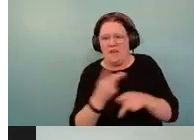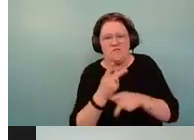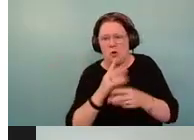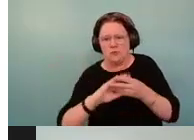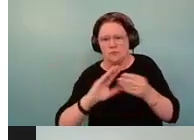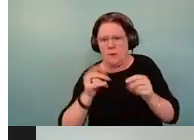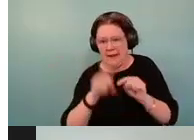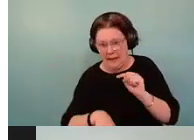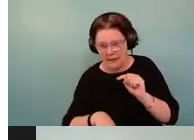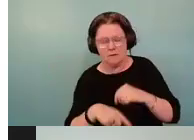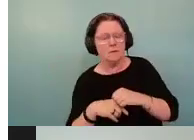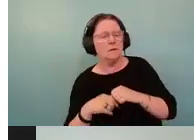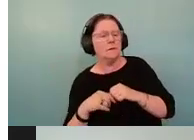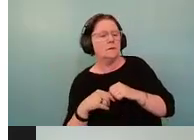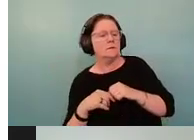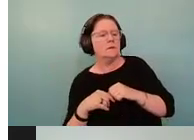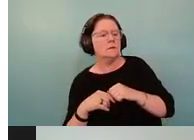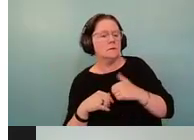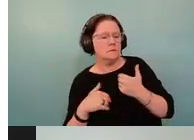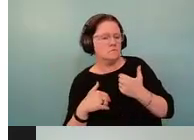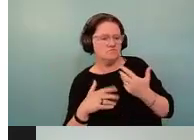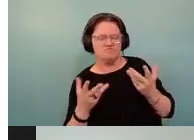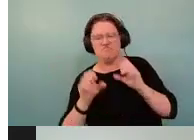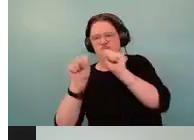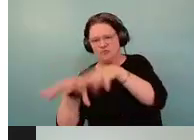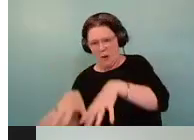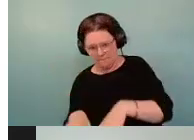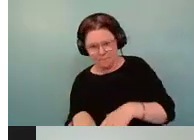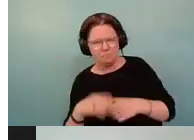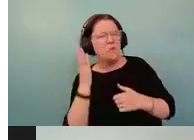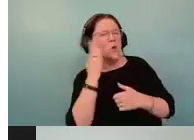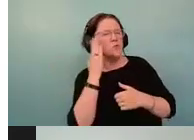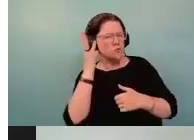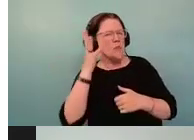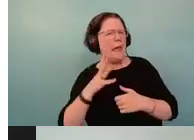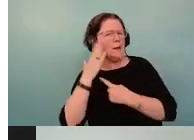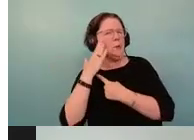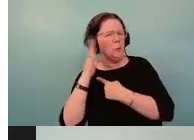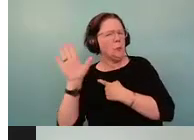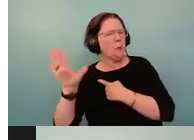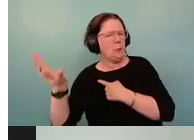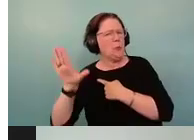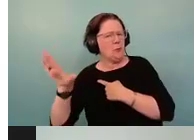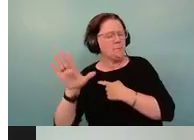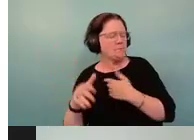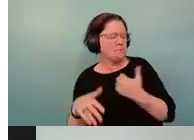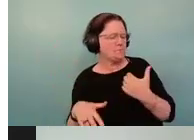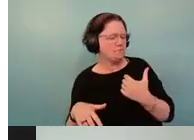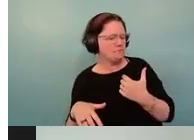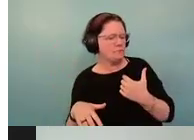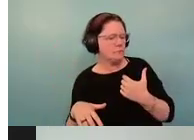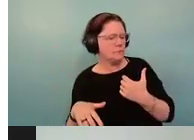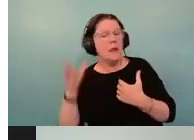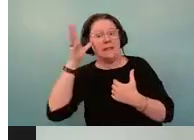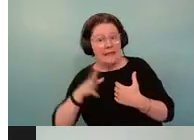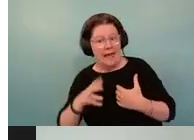this. So we're just not going to do anything. But they knew who the guys were. So the guys lived in